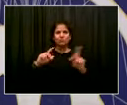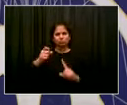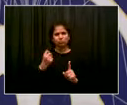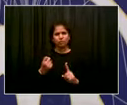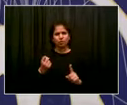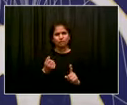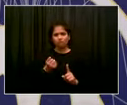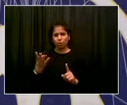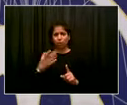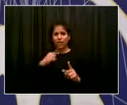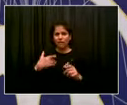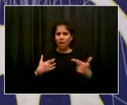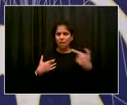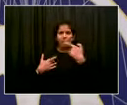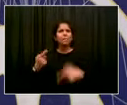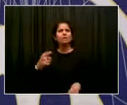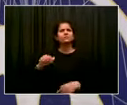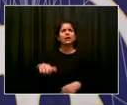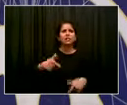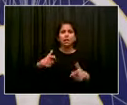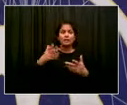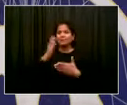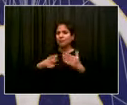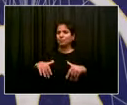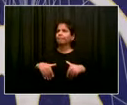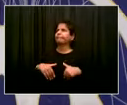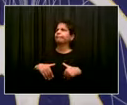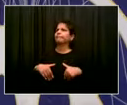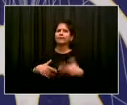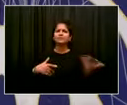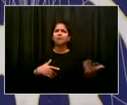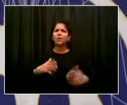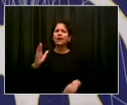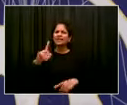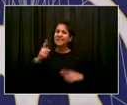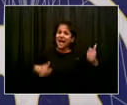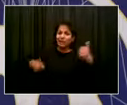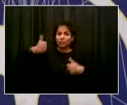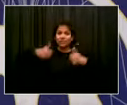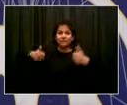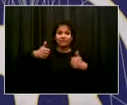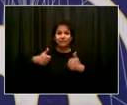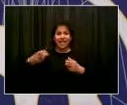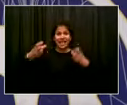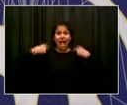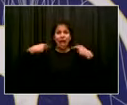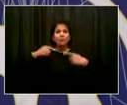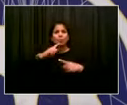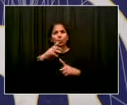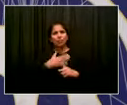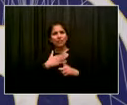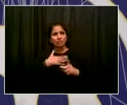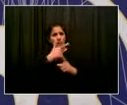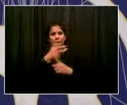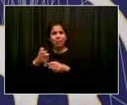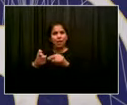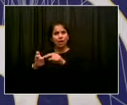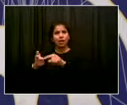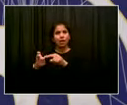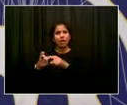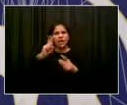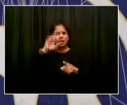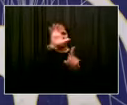build cases around. Now, the crews that we investigate include those few individuals that make it uncomfortable and downright dangerous for all